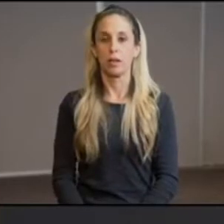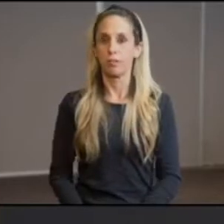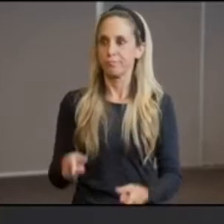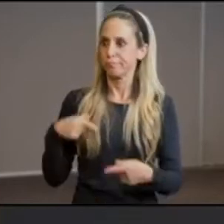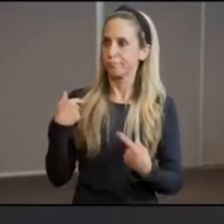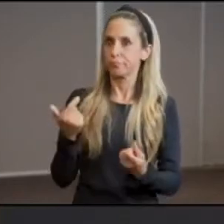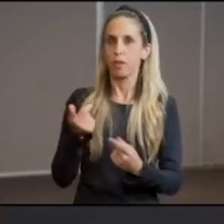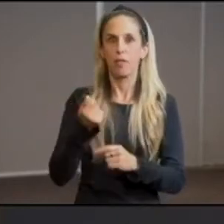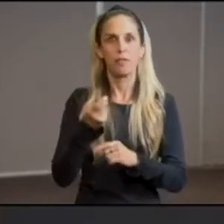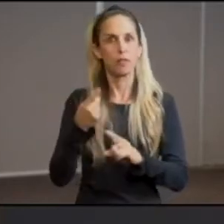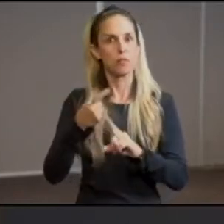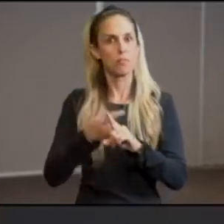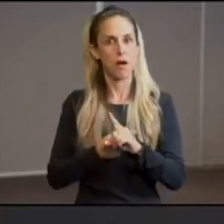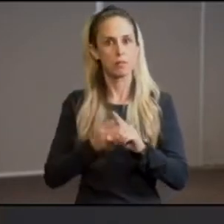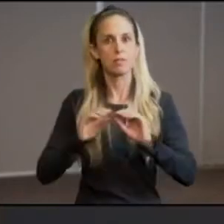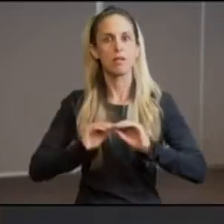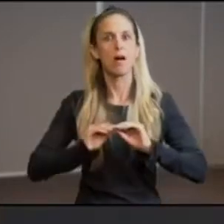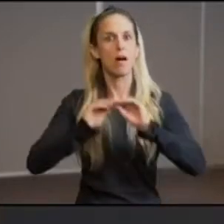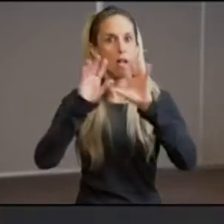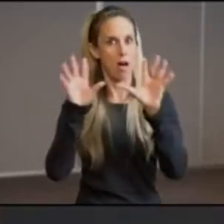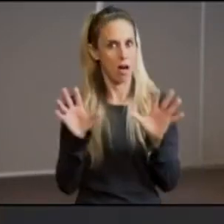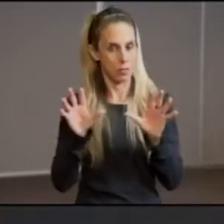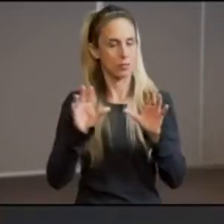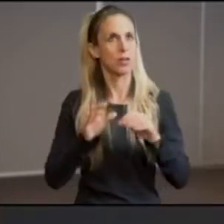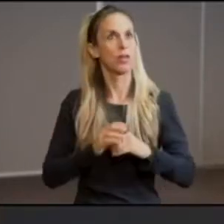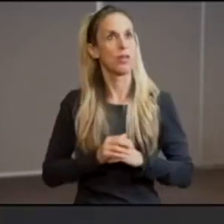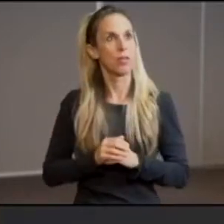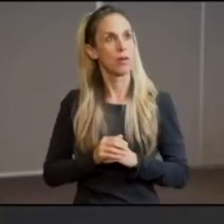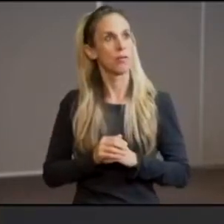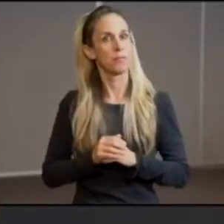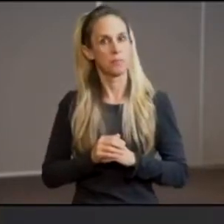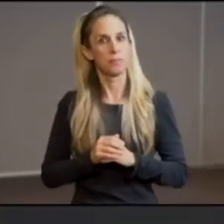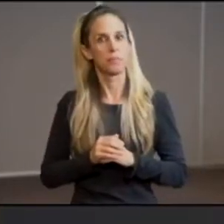pretty obvious that the real